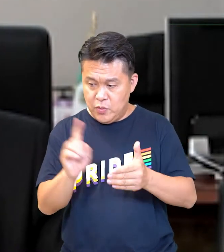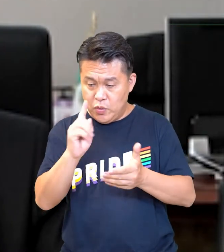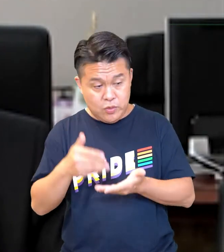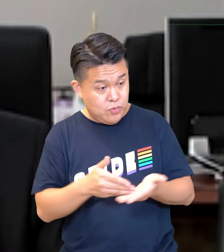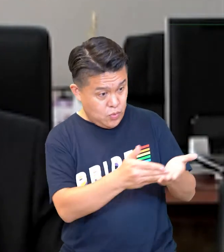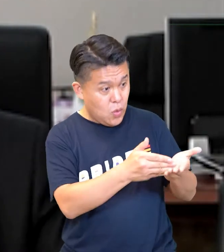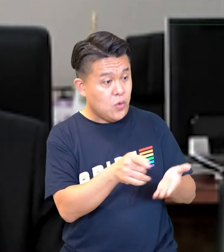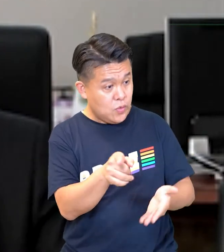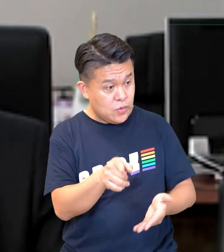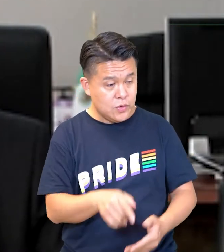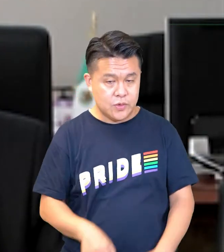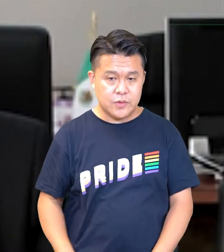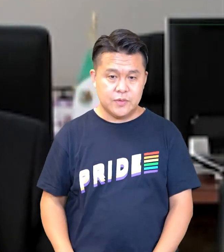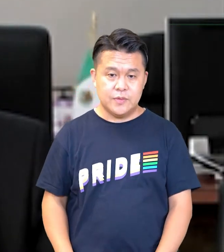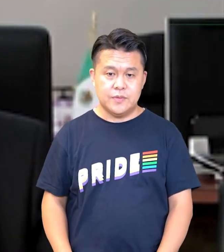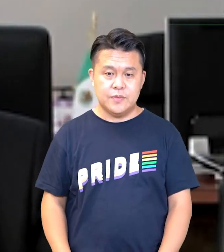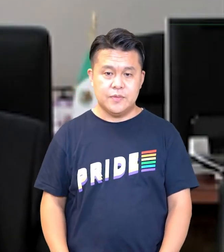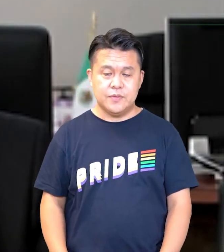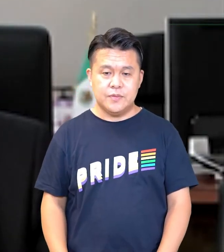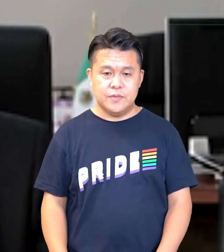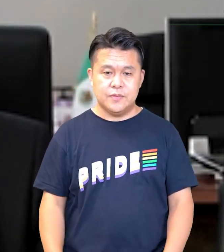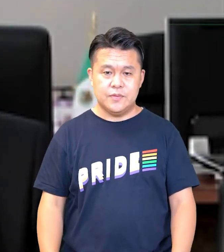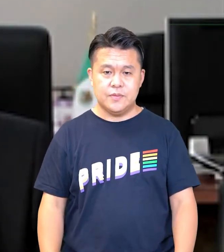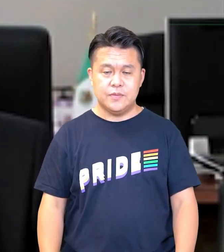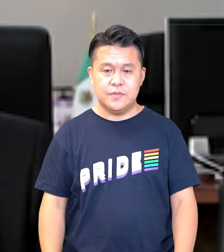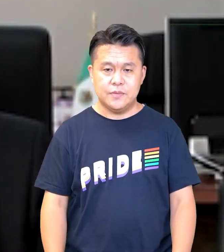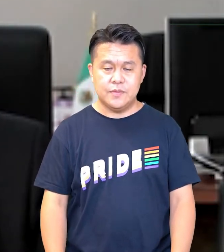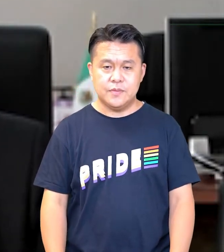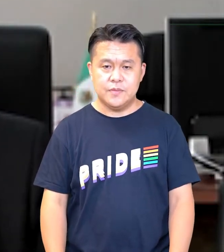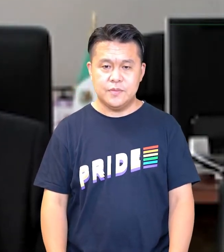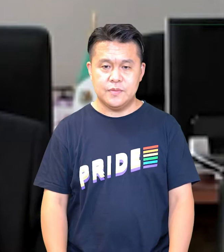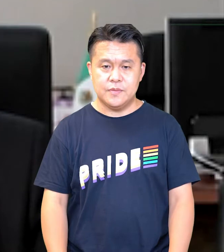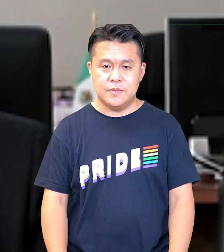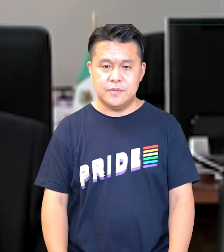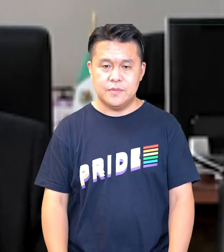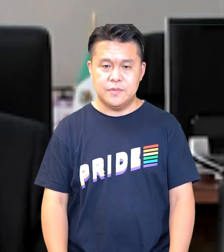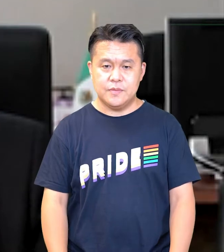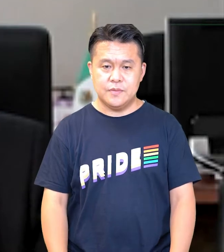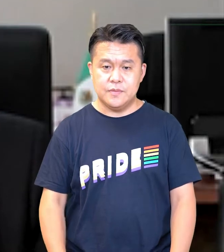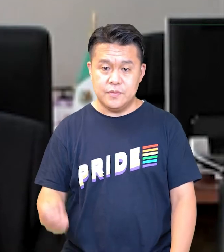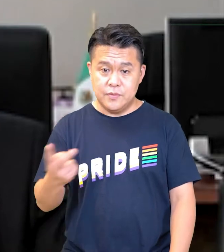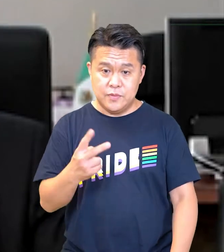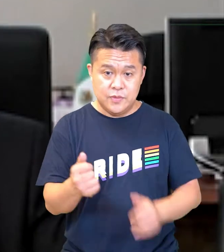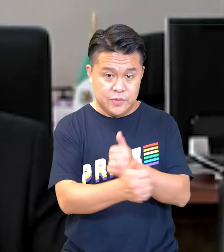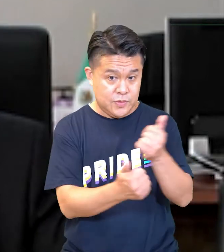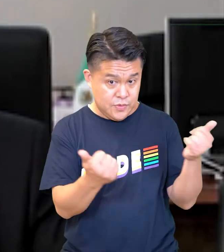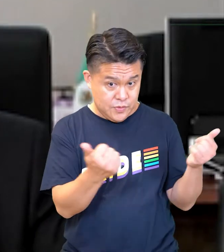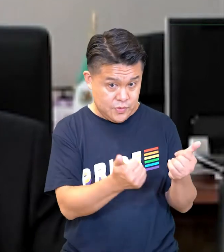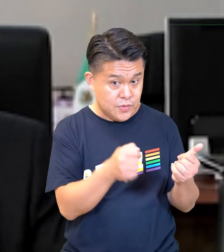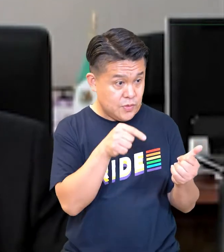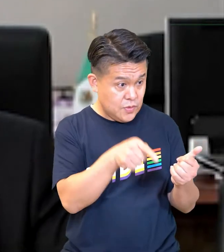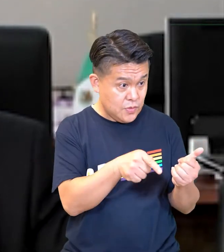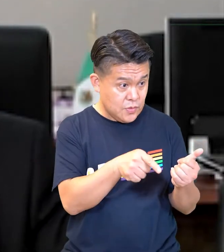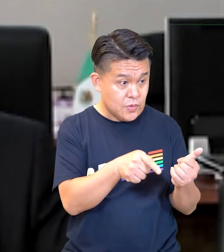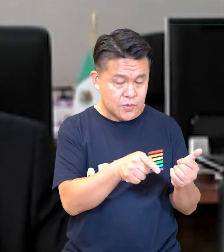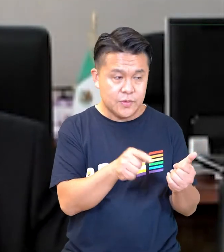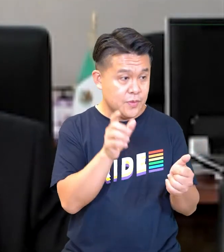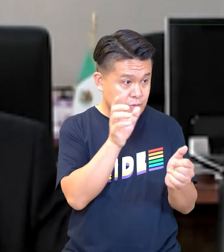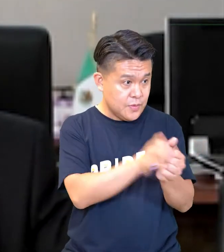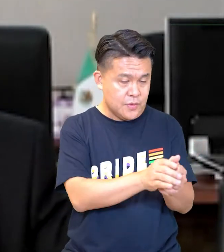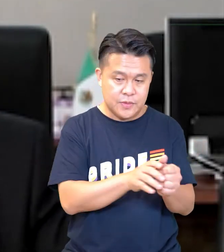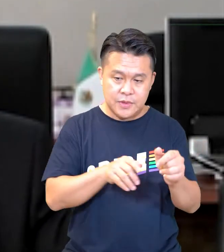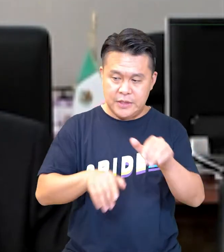to create a citizens' commission against discrimination. And they tasked